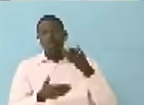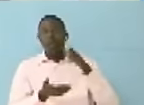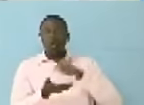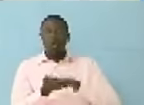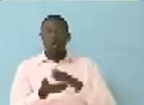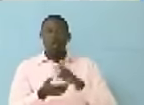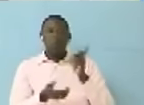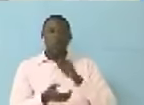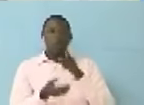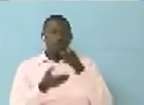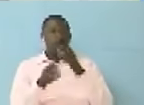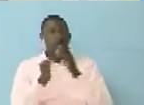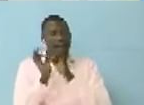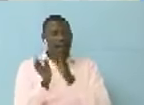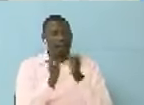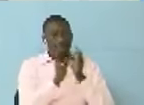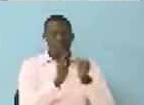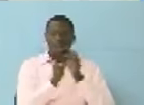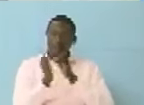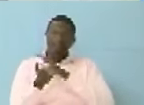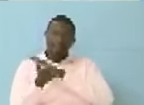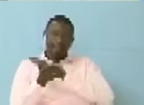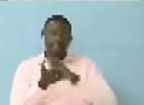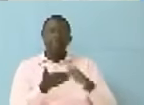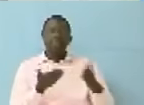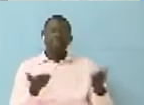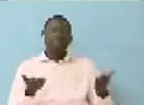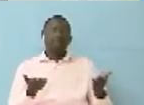evidence that comes out. I hope